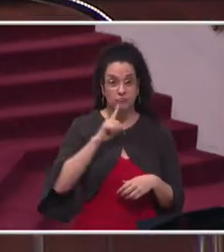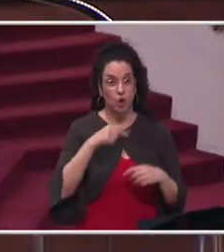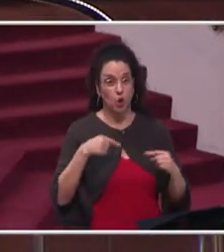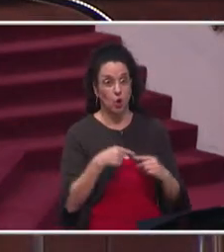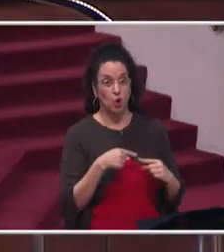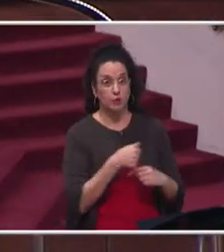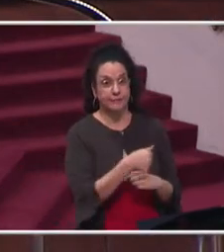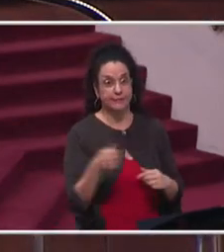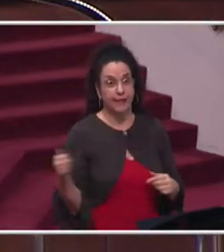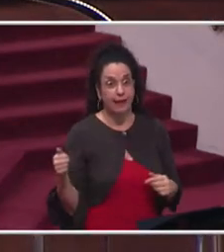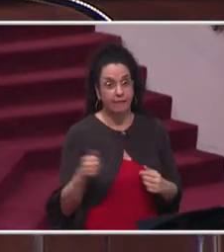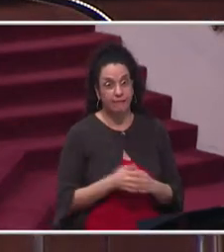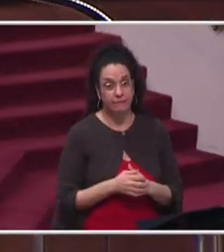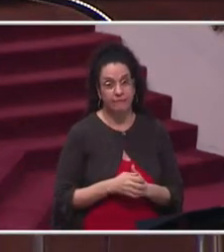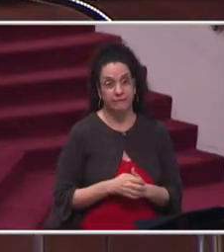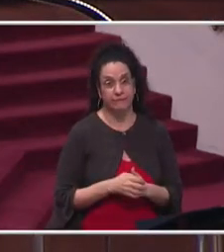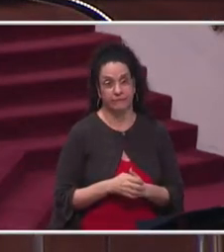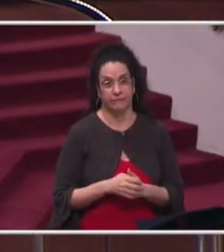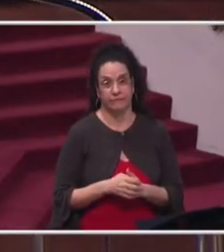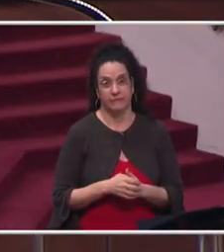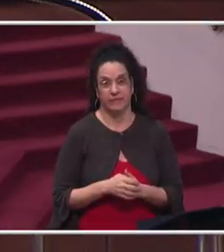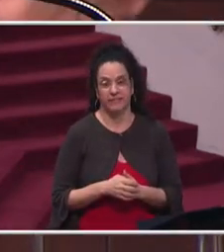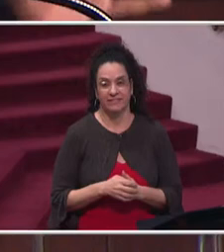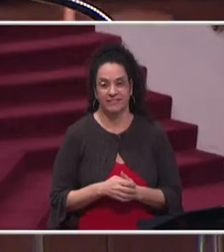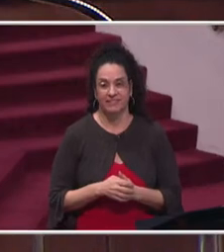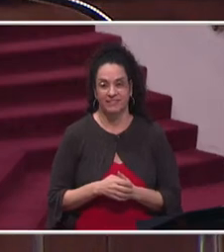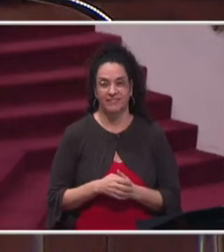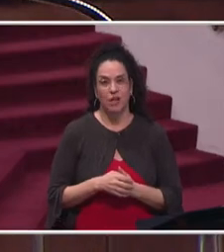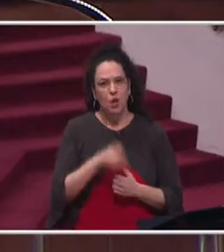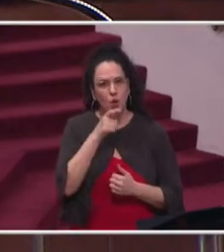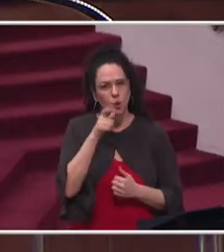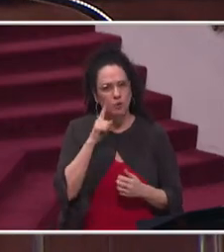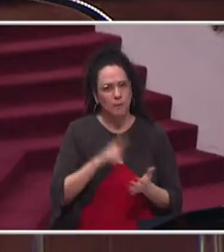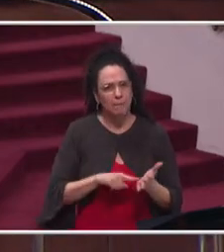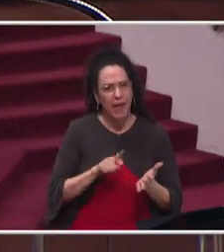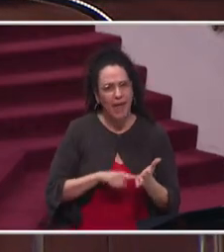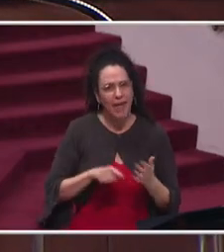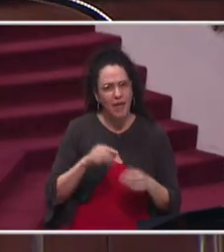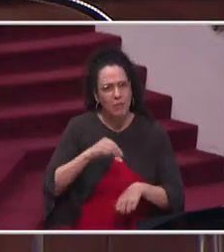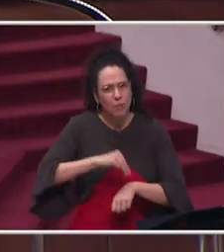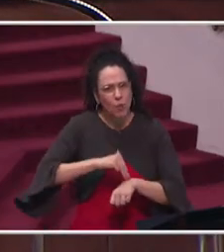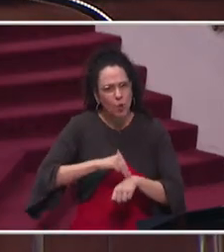You just lost your job. Now